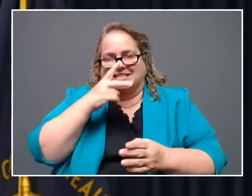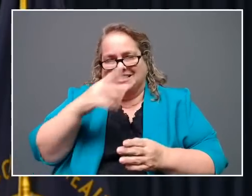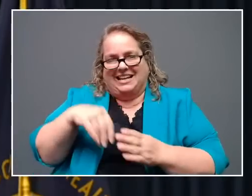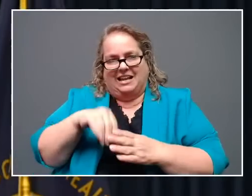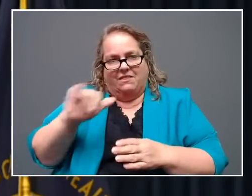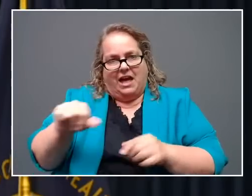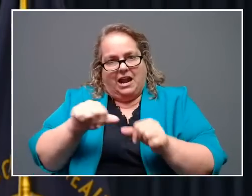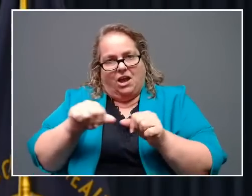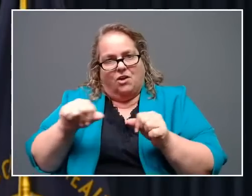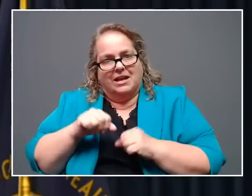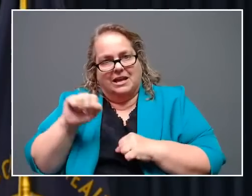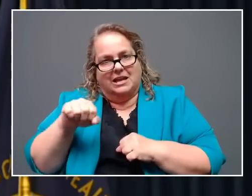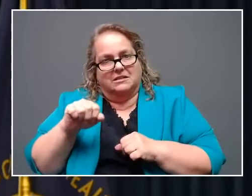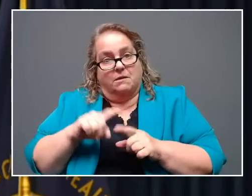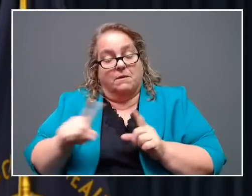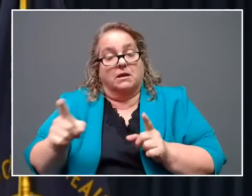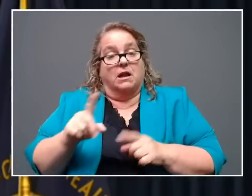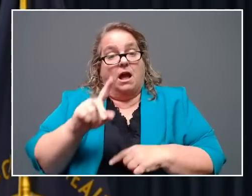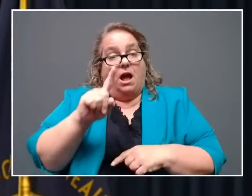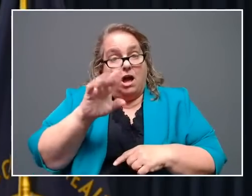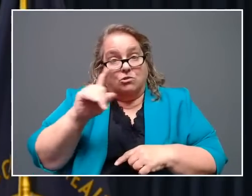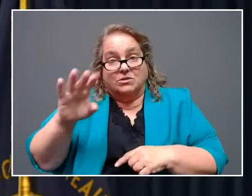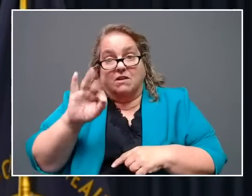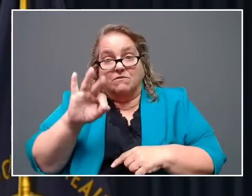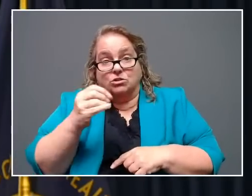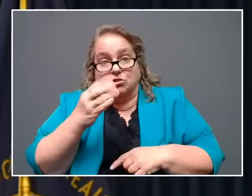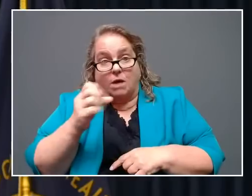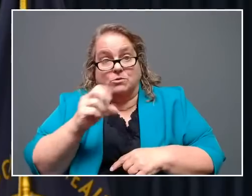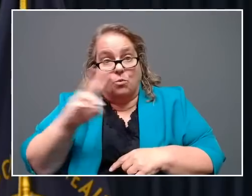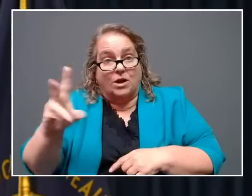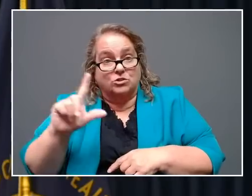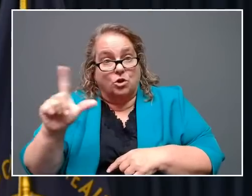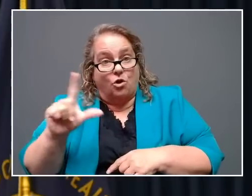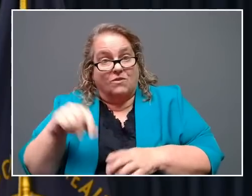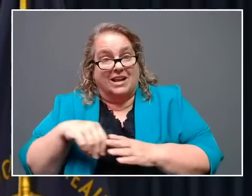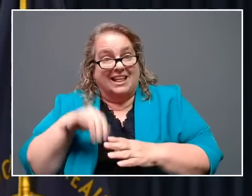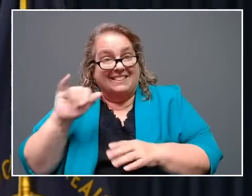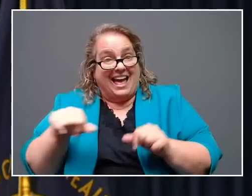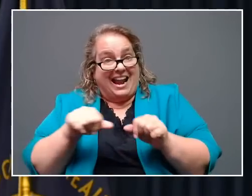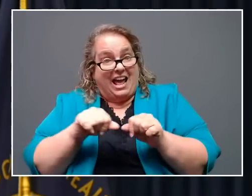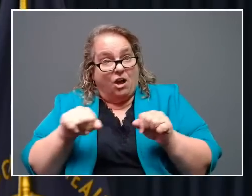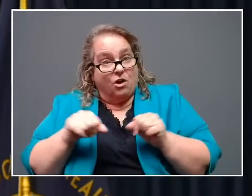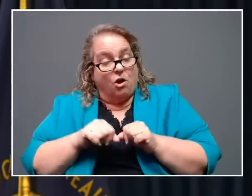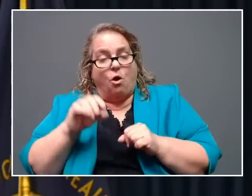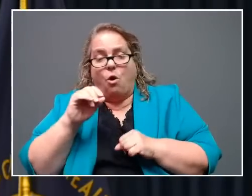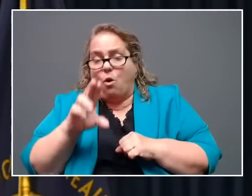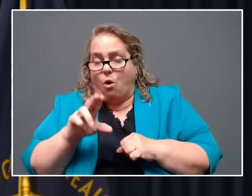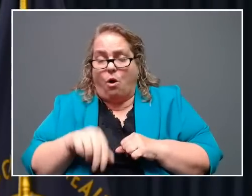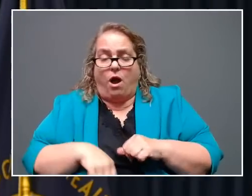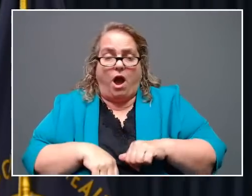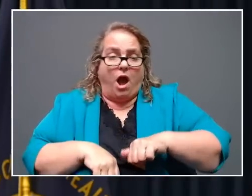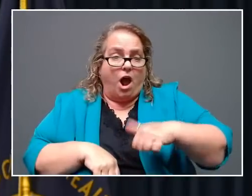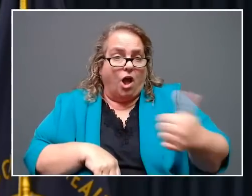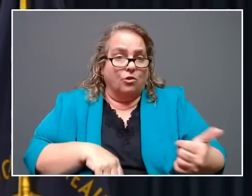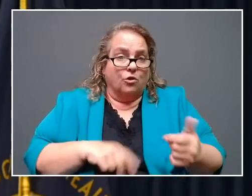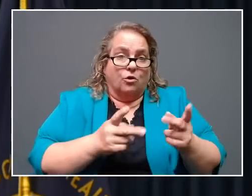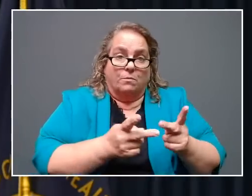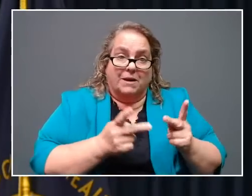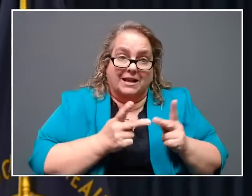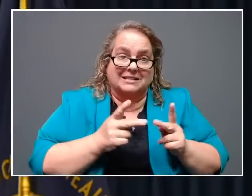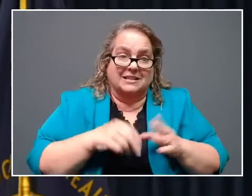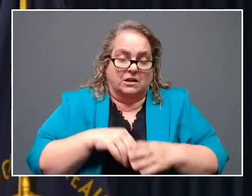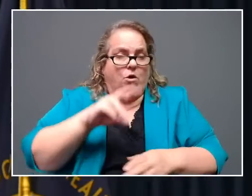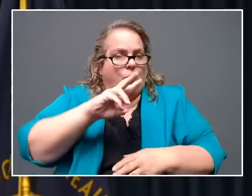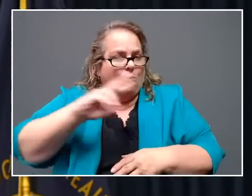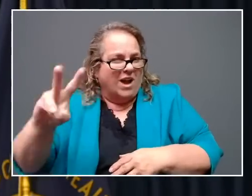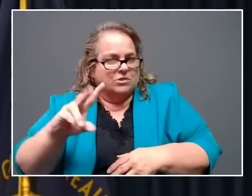jobs to West Louisville, whether it's in that area or another location, again, in West Louisville,